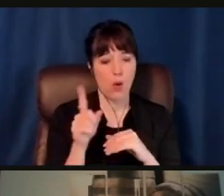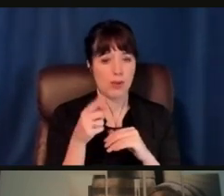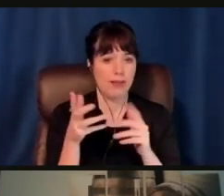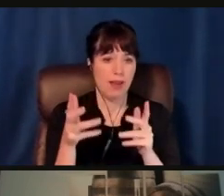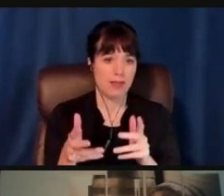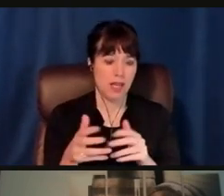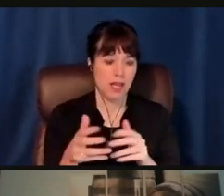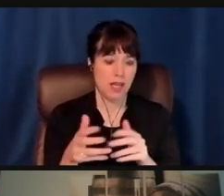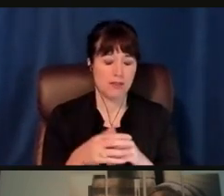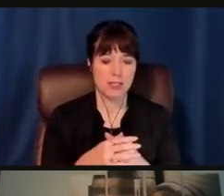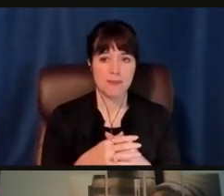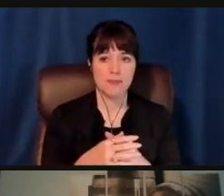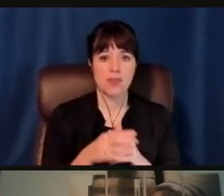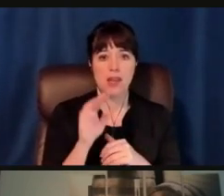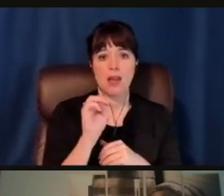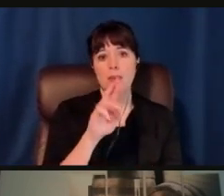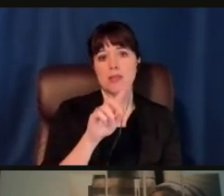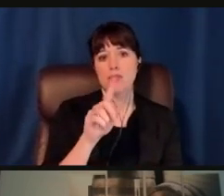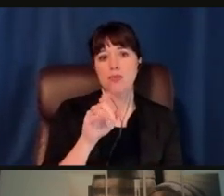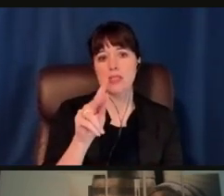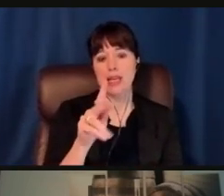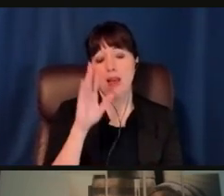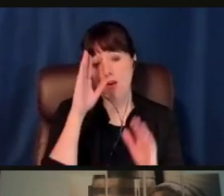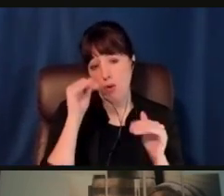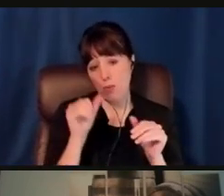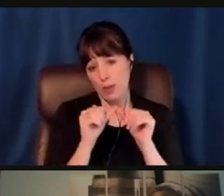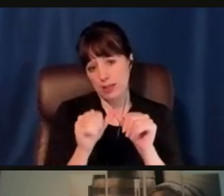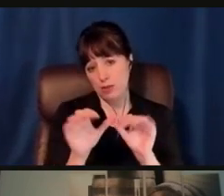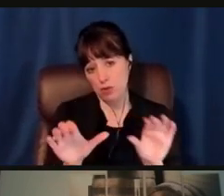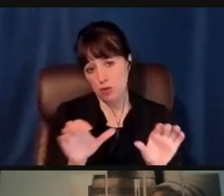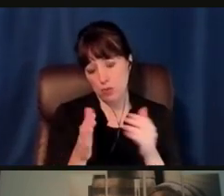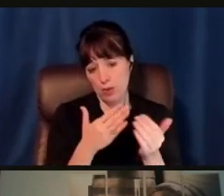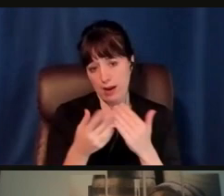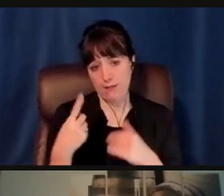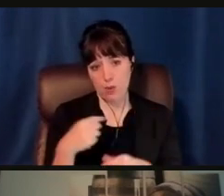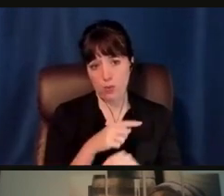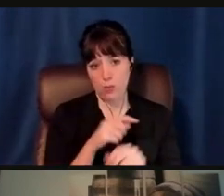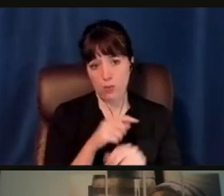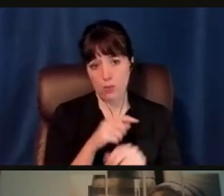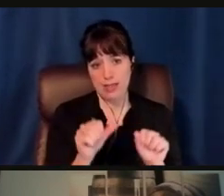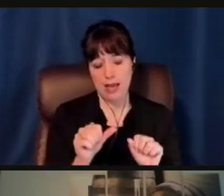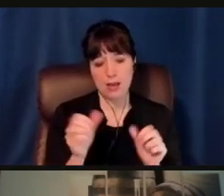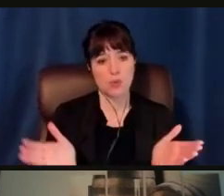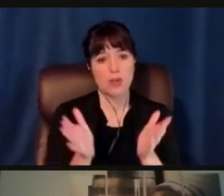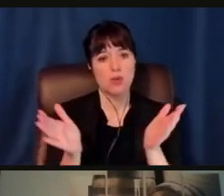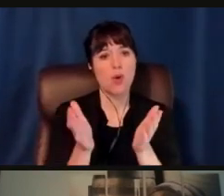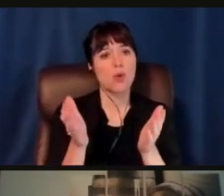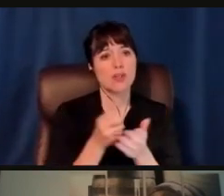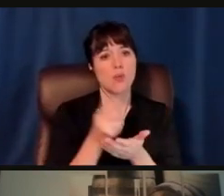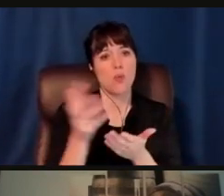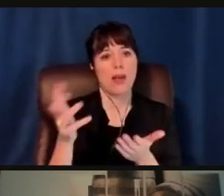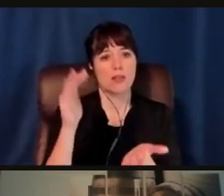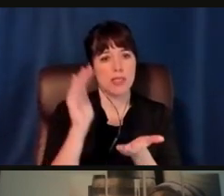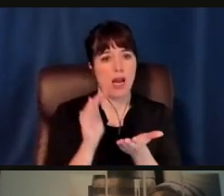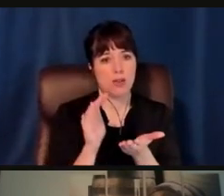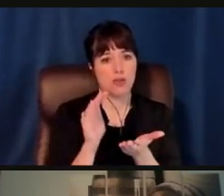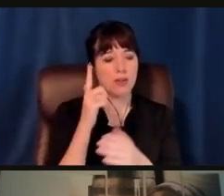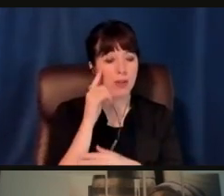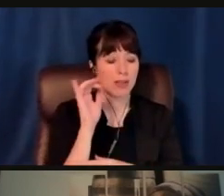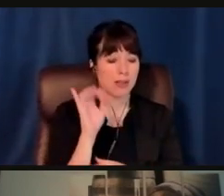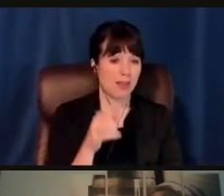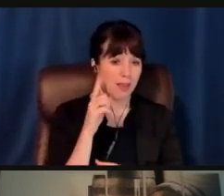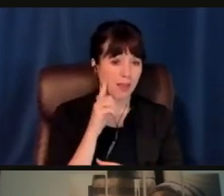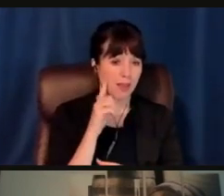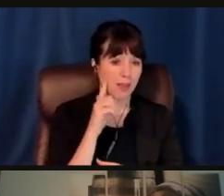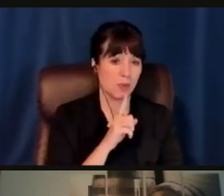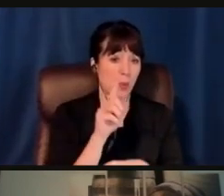that, Mr. Zink, I hope that we will continue to do whatever we can to encourage waste reduction, because I think that's where the real